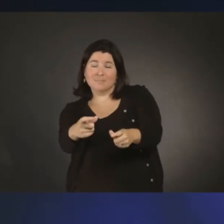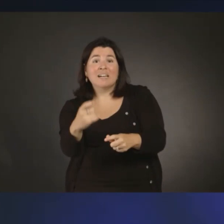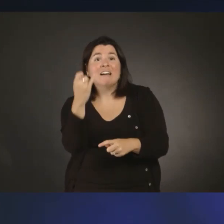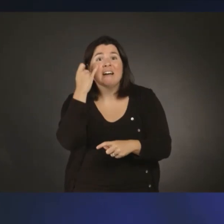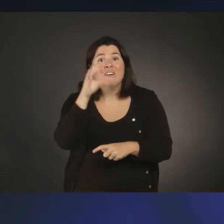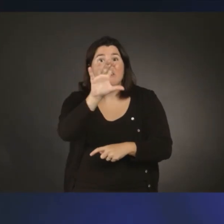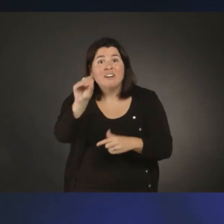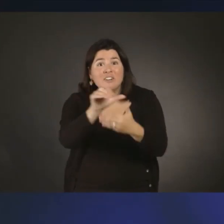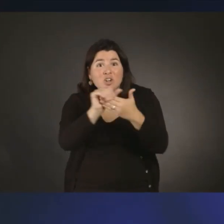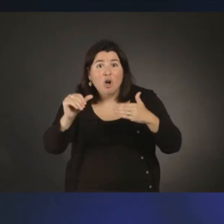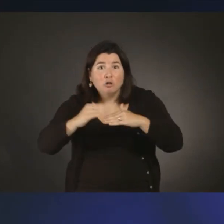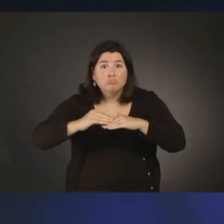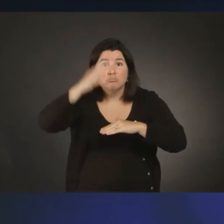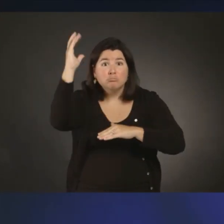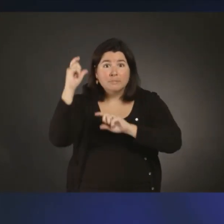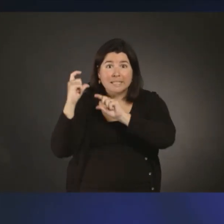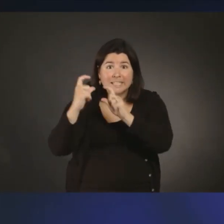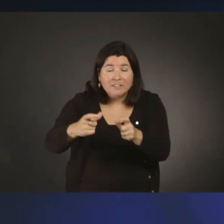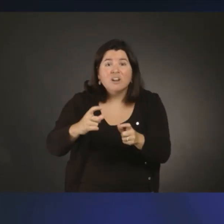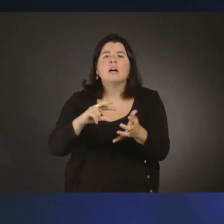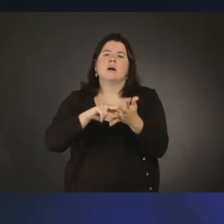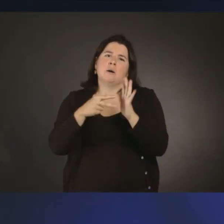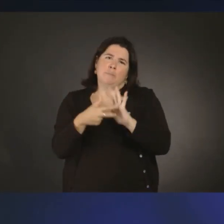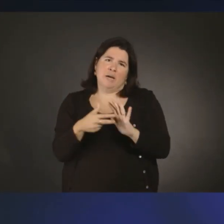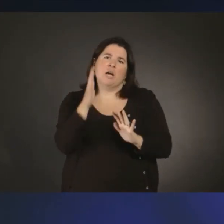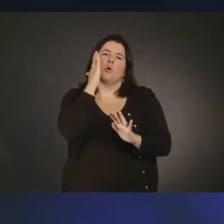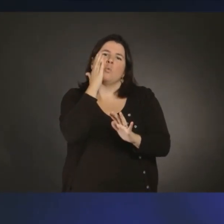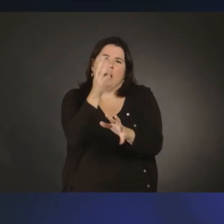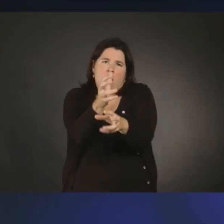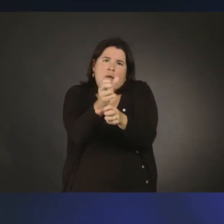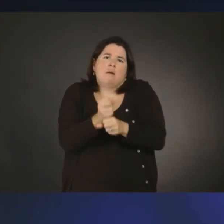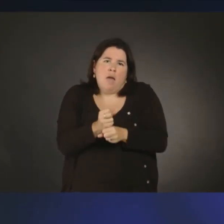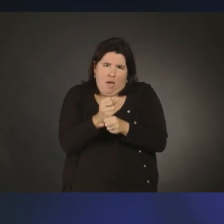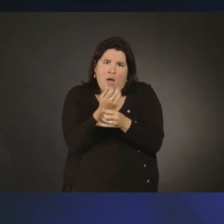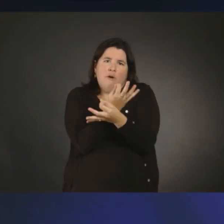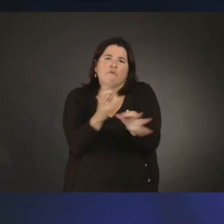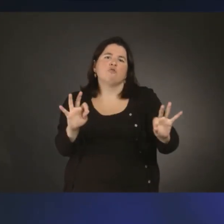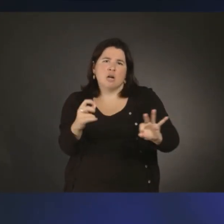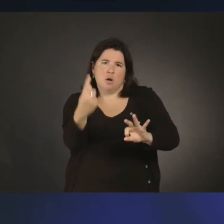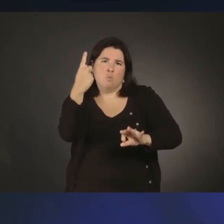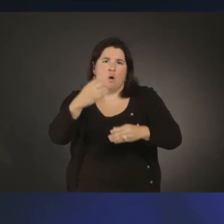will receive one of our window masks that help improve communication.